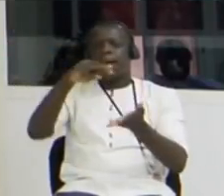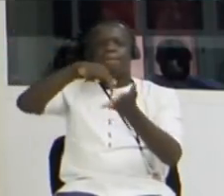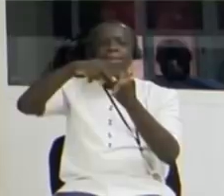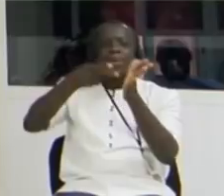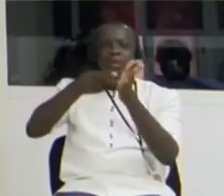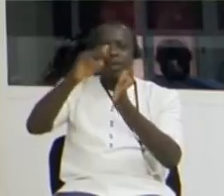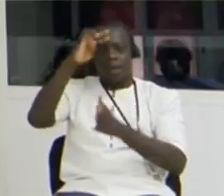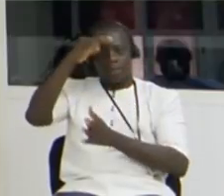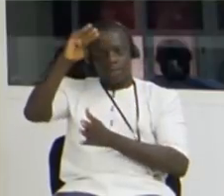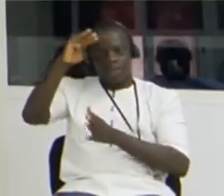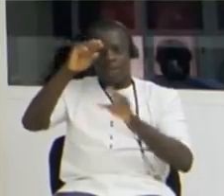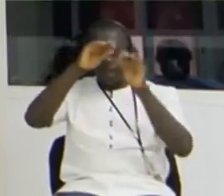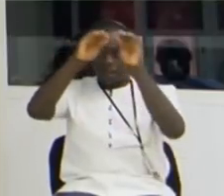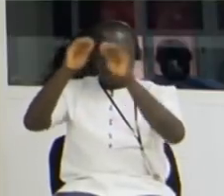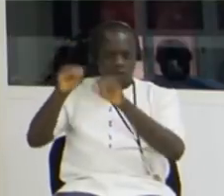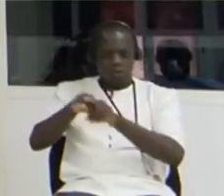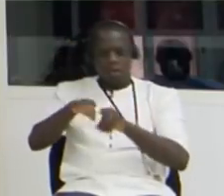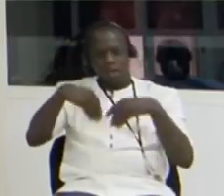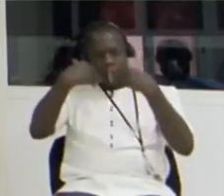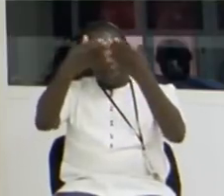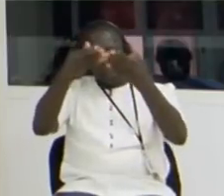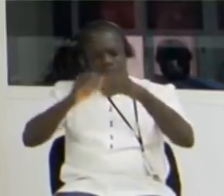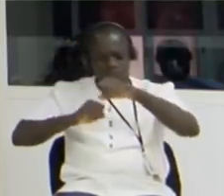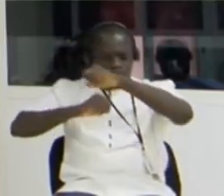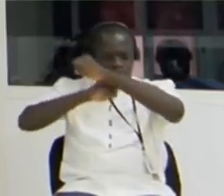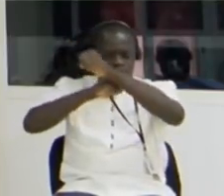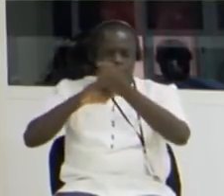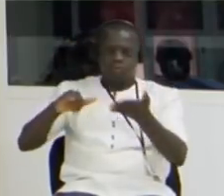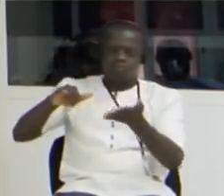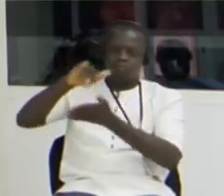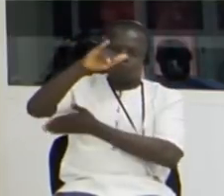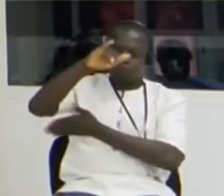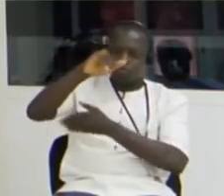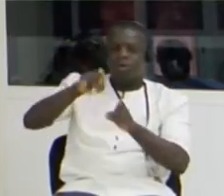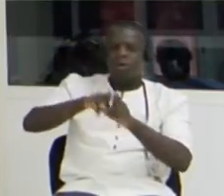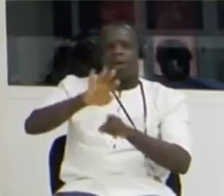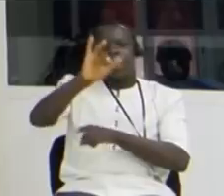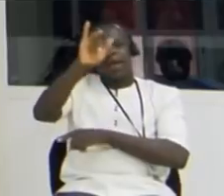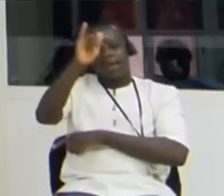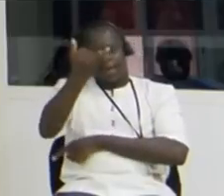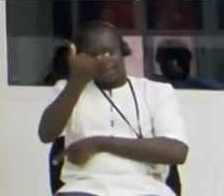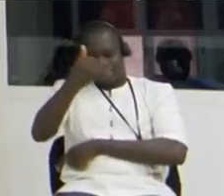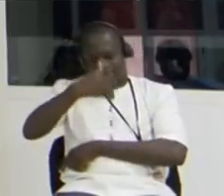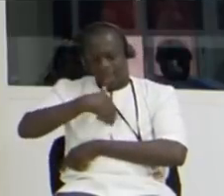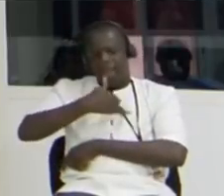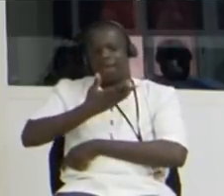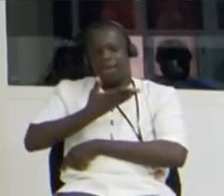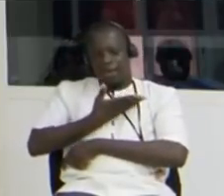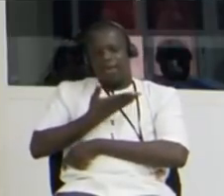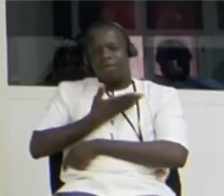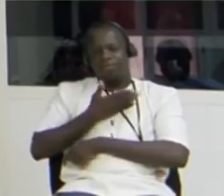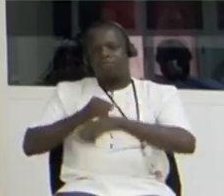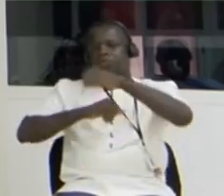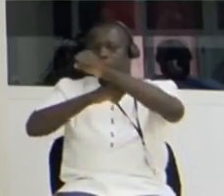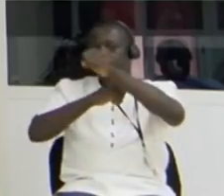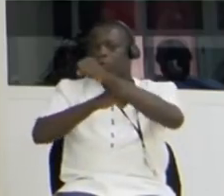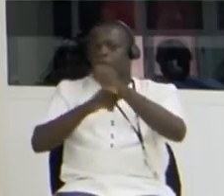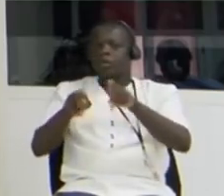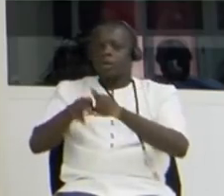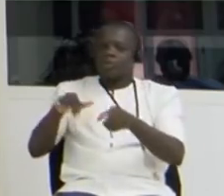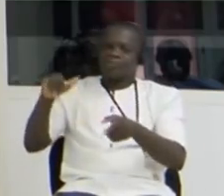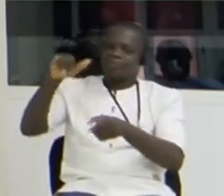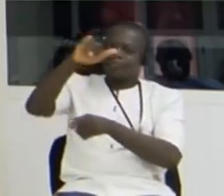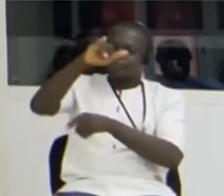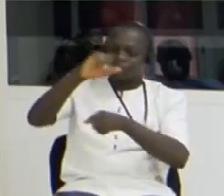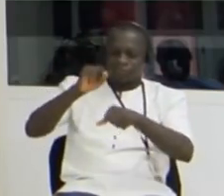abroad? Yes, I obtained a scholarship to Sierra Leone, yes. Please wait 3 seconds between my question